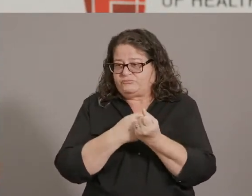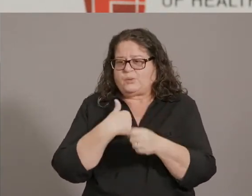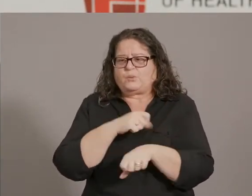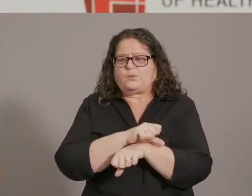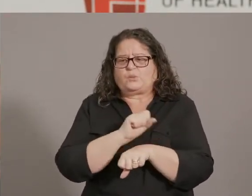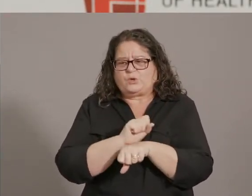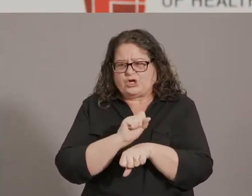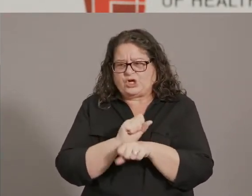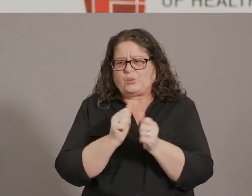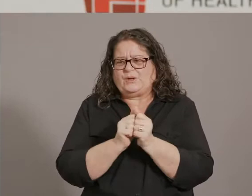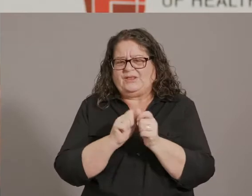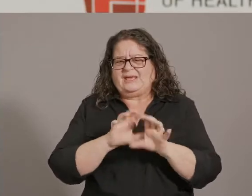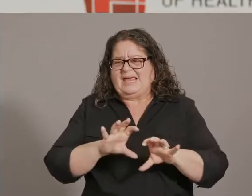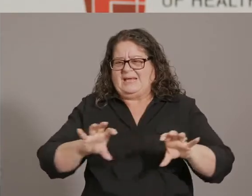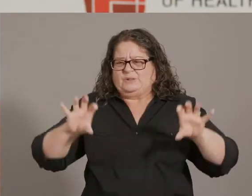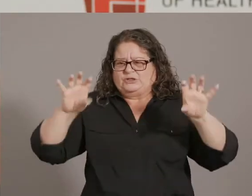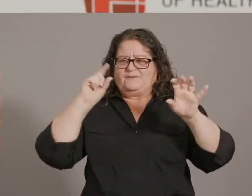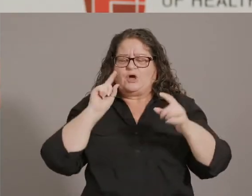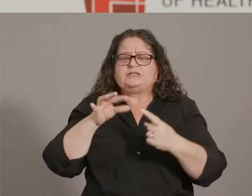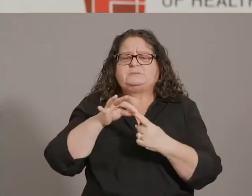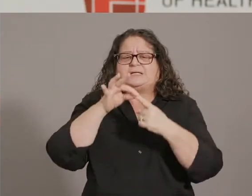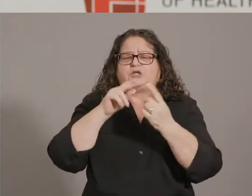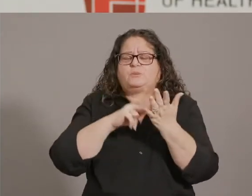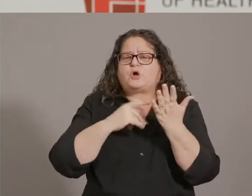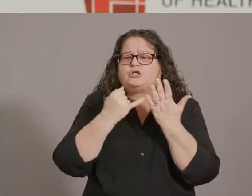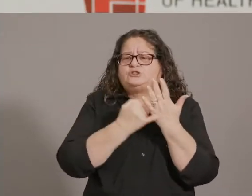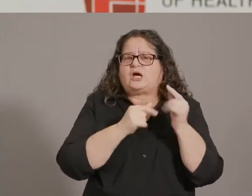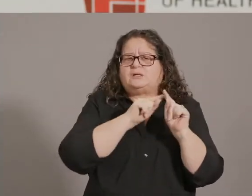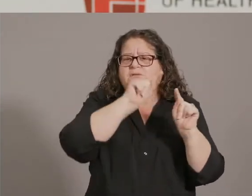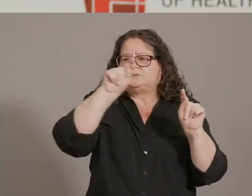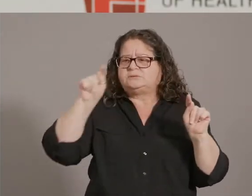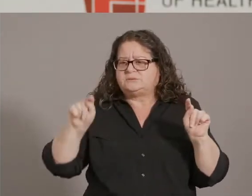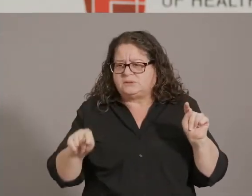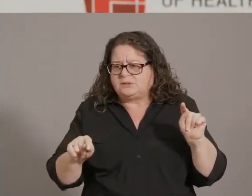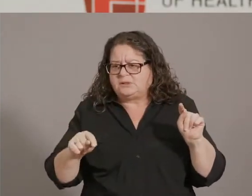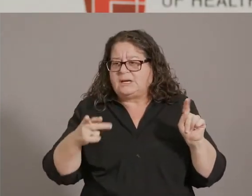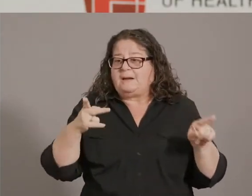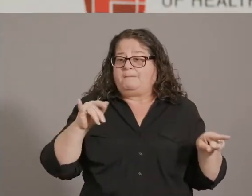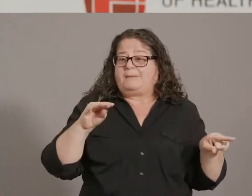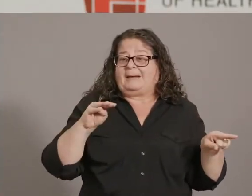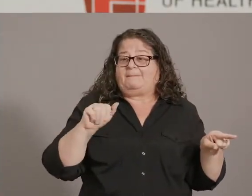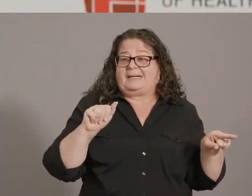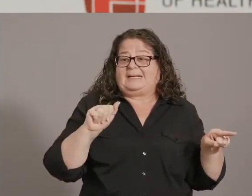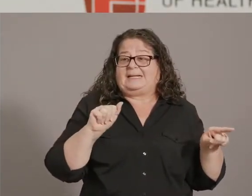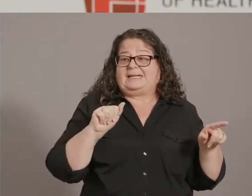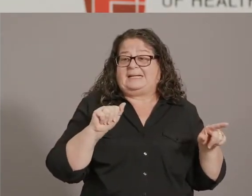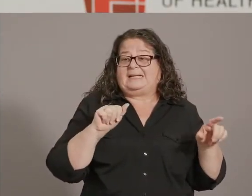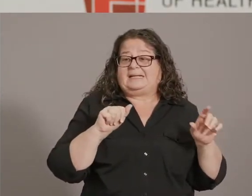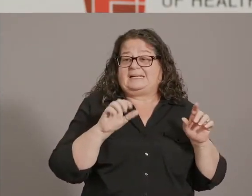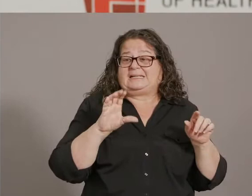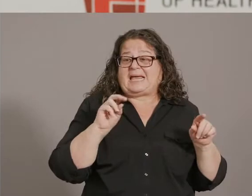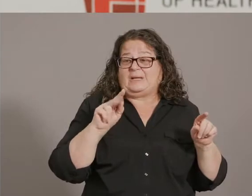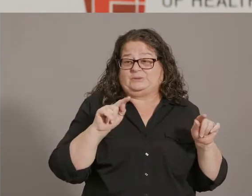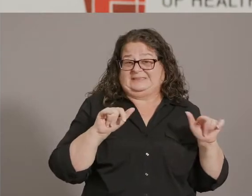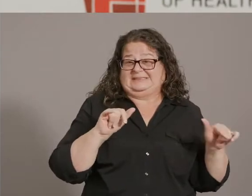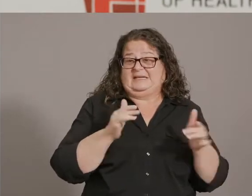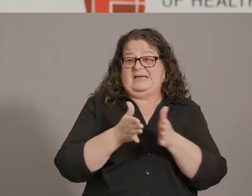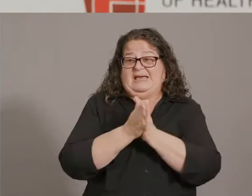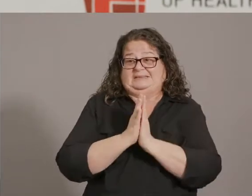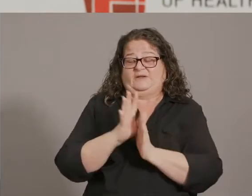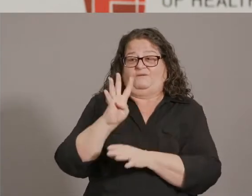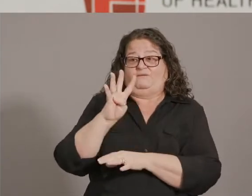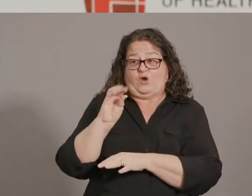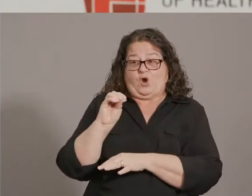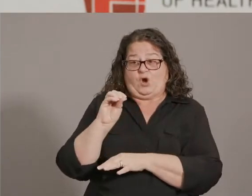projects. So Pima County, I believe, submitted a request for $40 million. That's what they said would carry